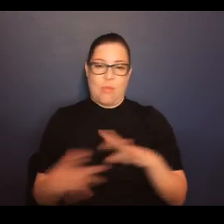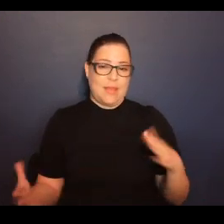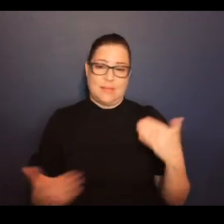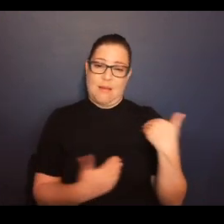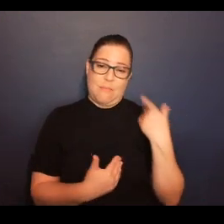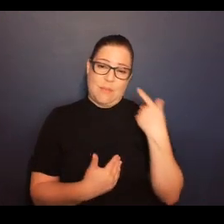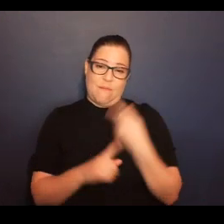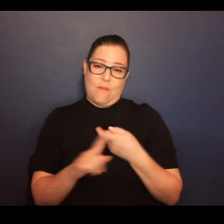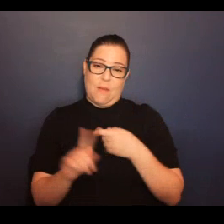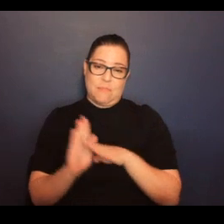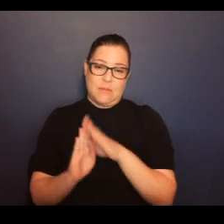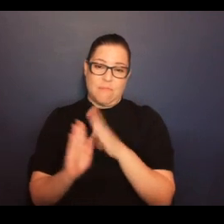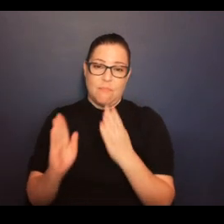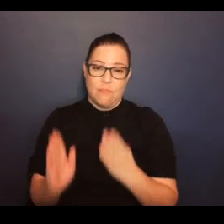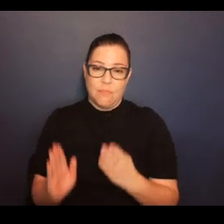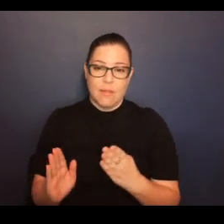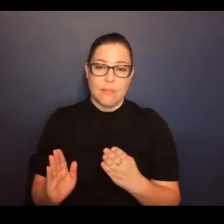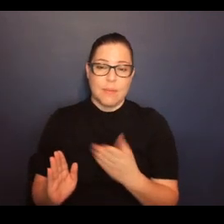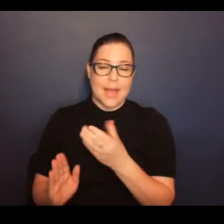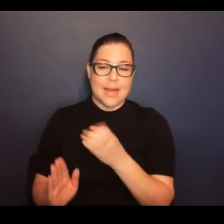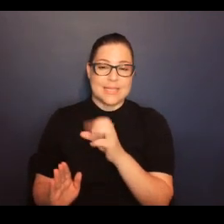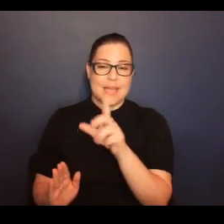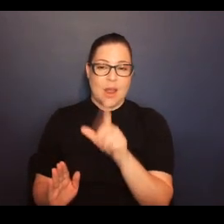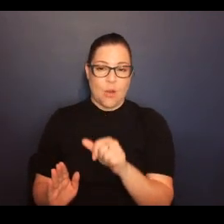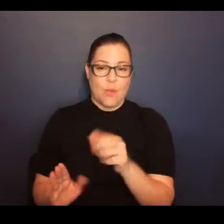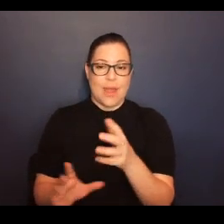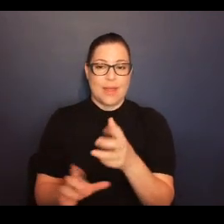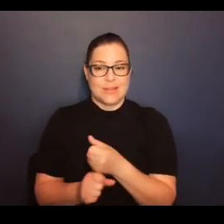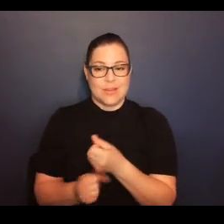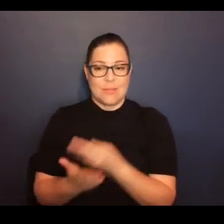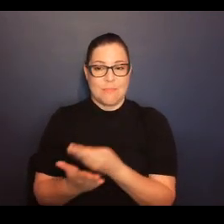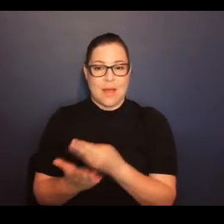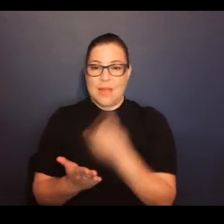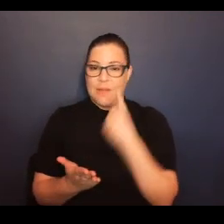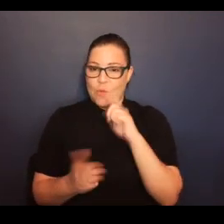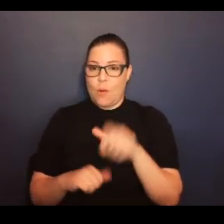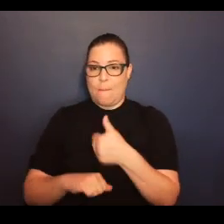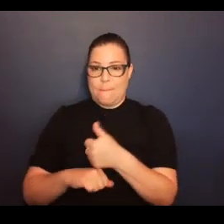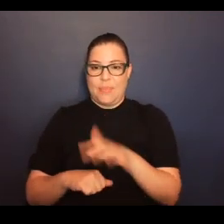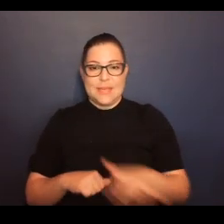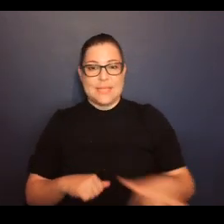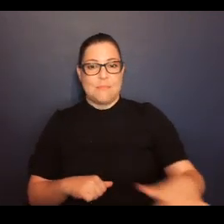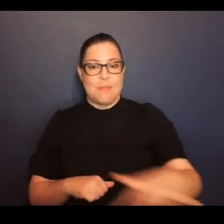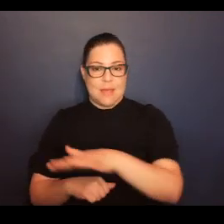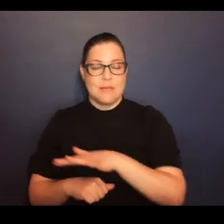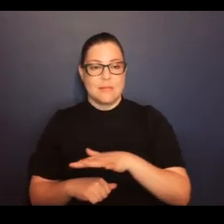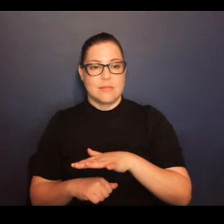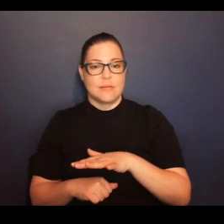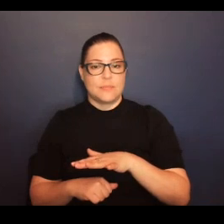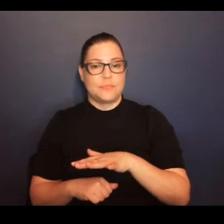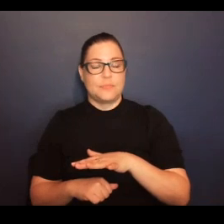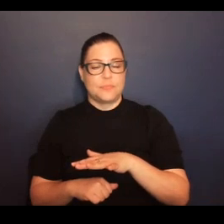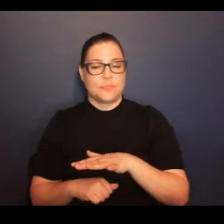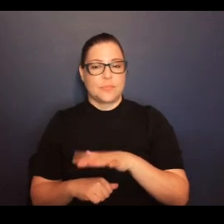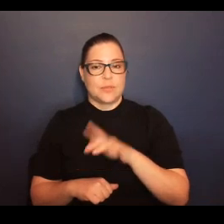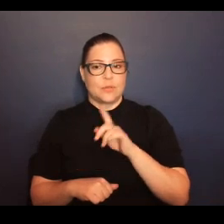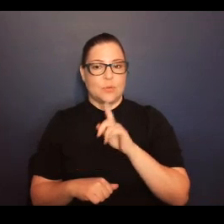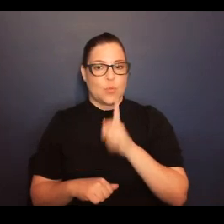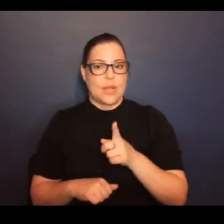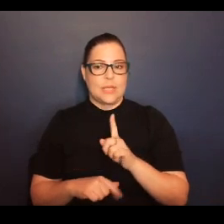developer and the CRA to fund that build out space and to contribute